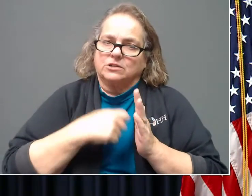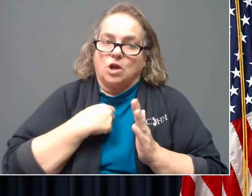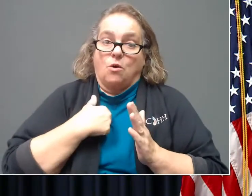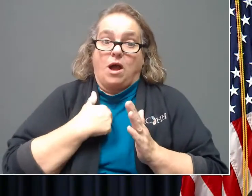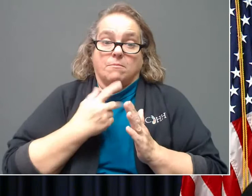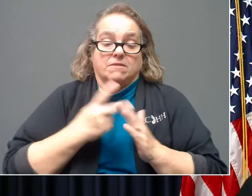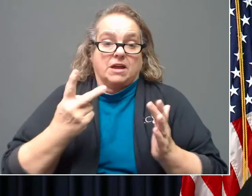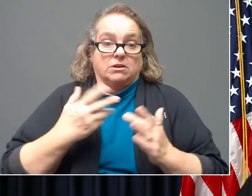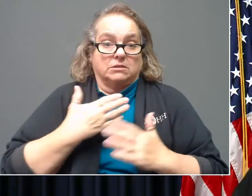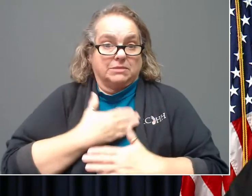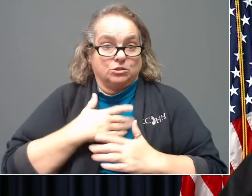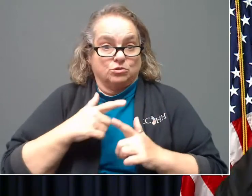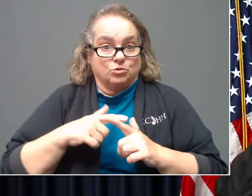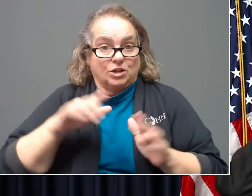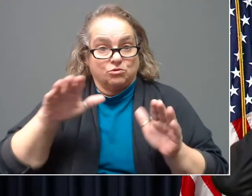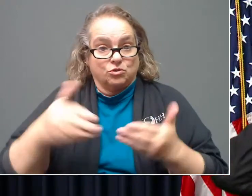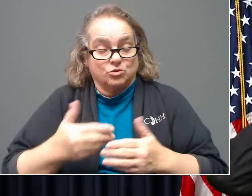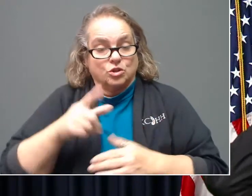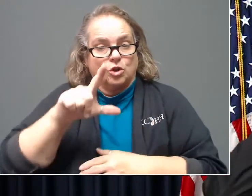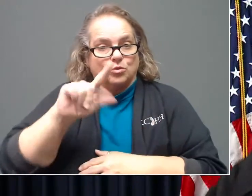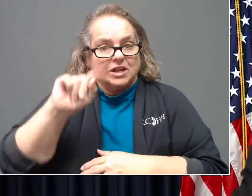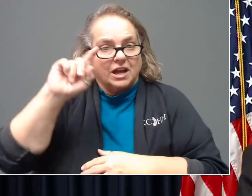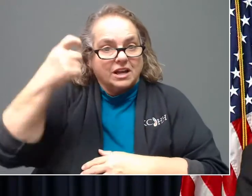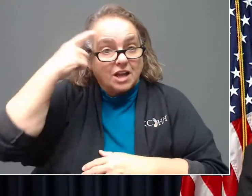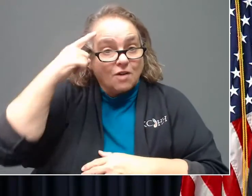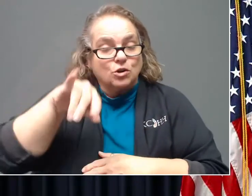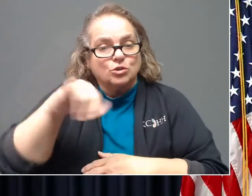Lieutenant Governor Jacqueline Coleman.